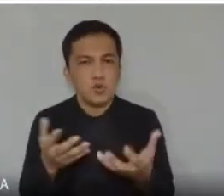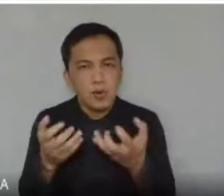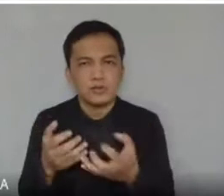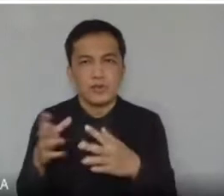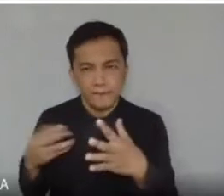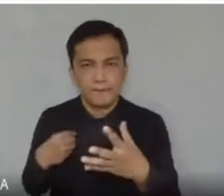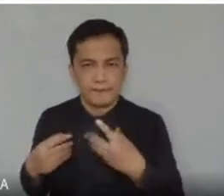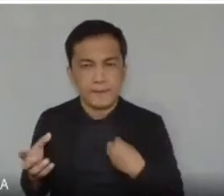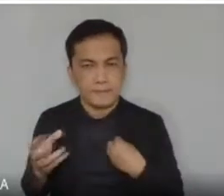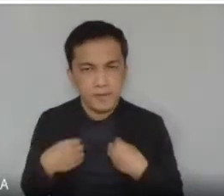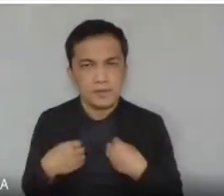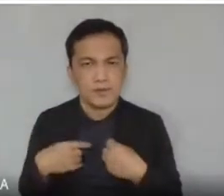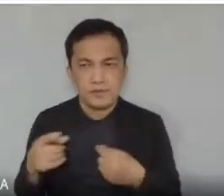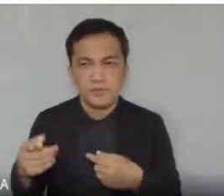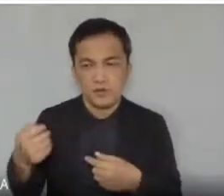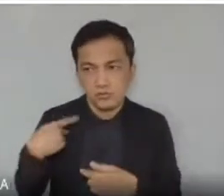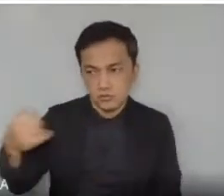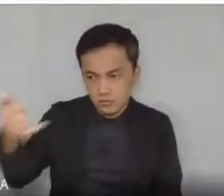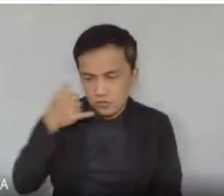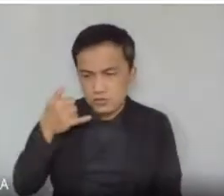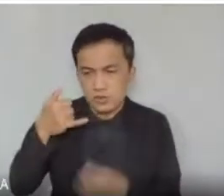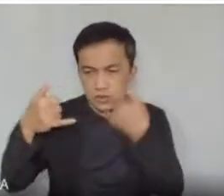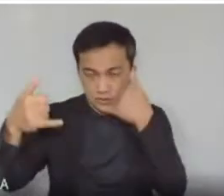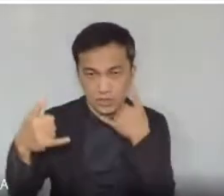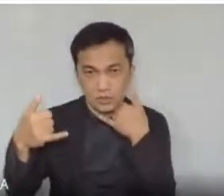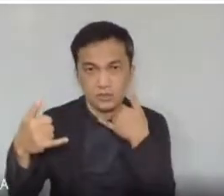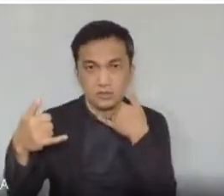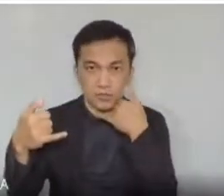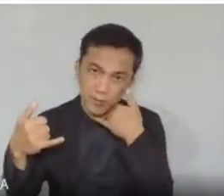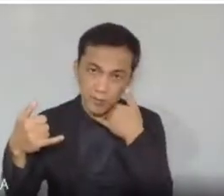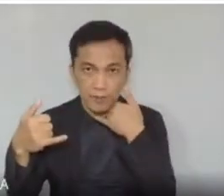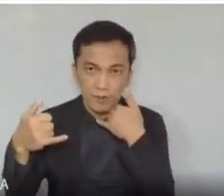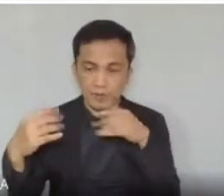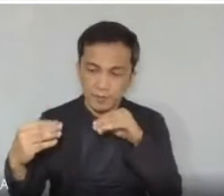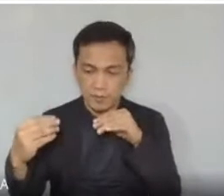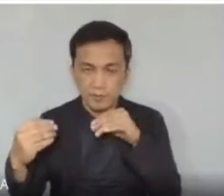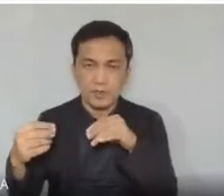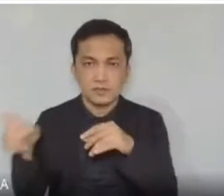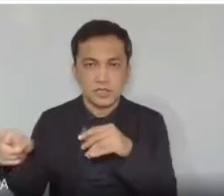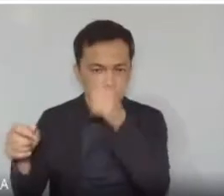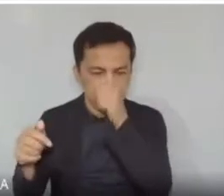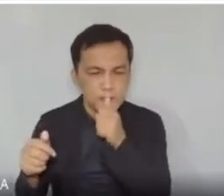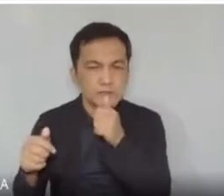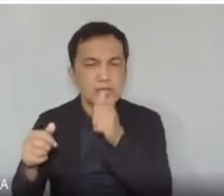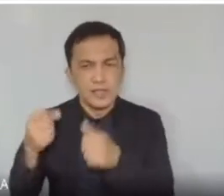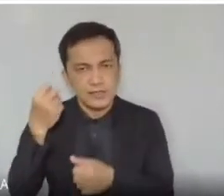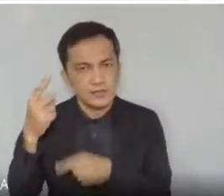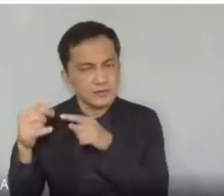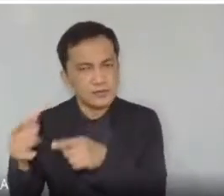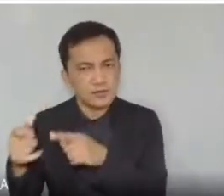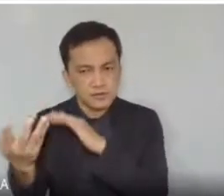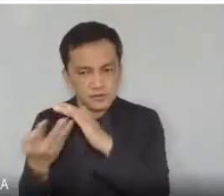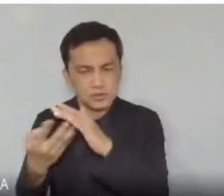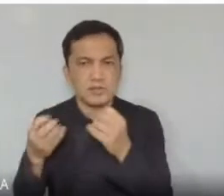will have their turn, and that they'll be provided the informational services that